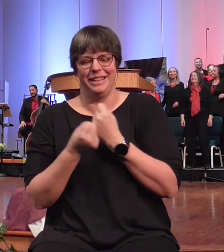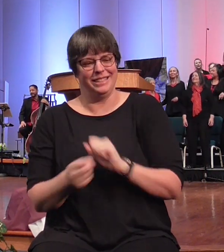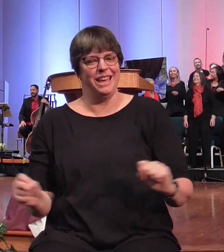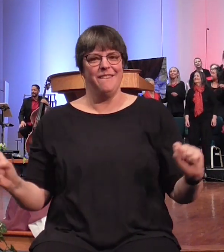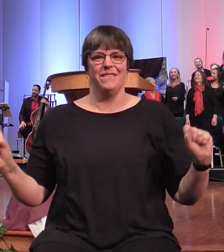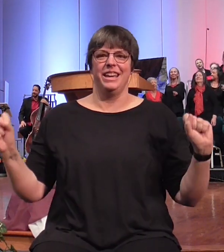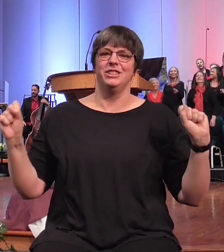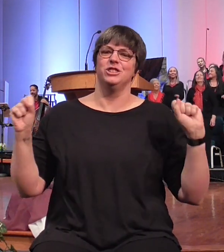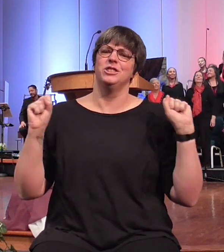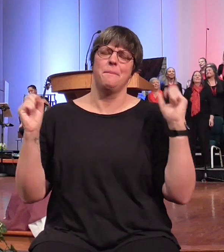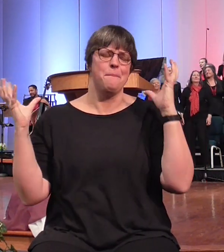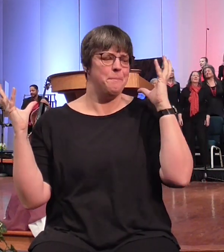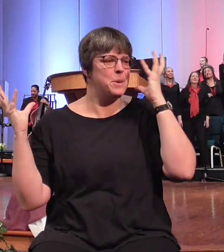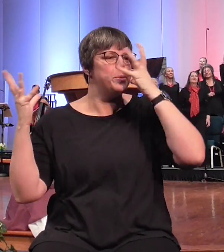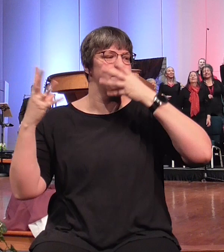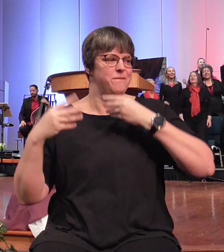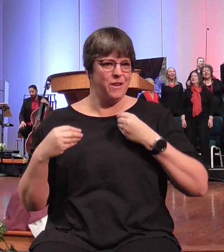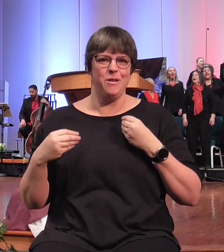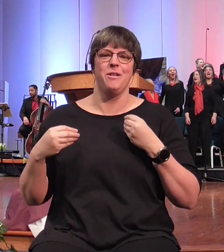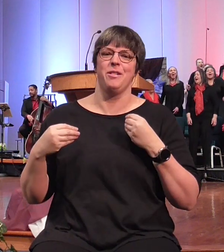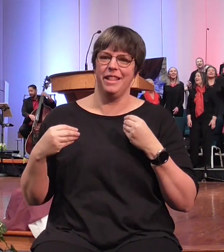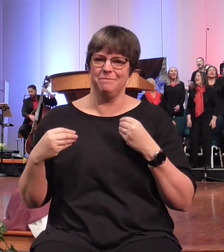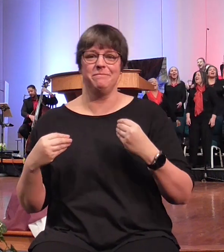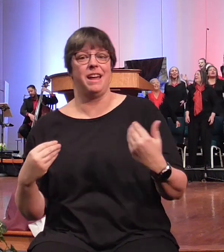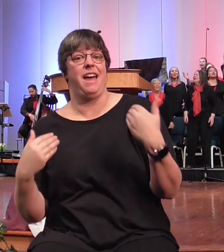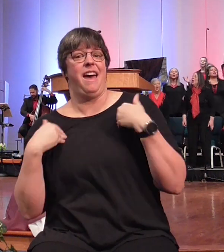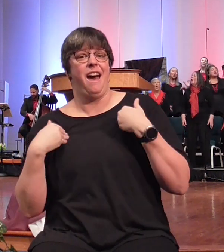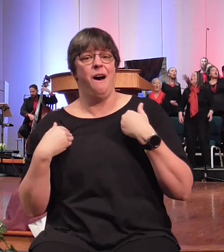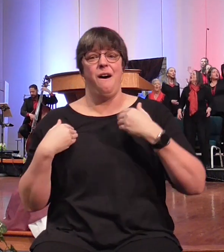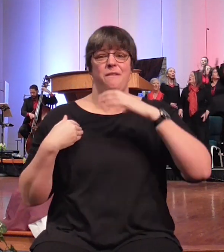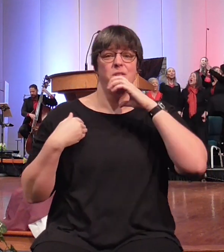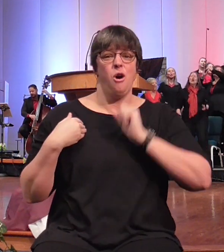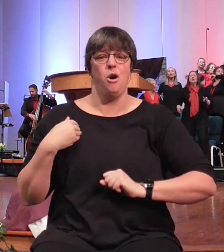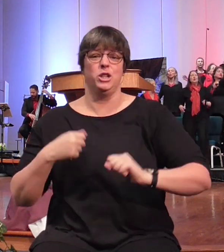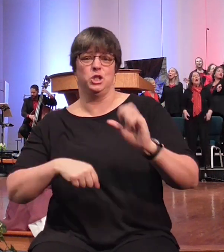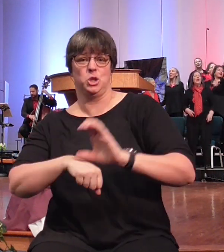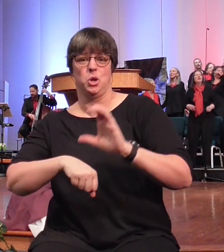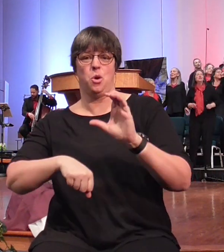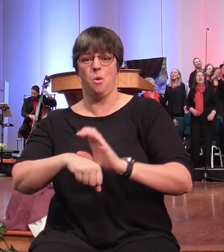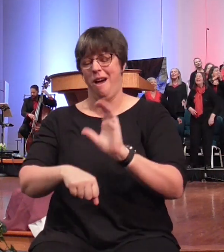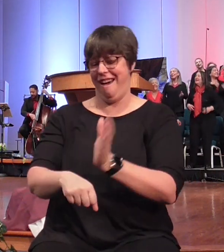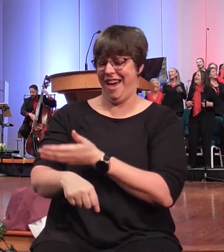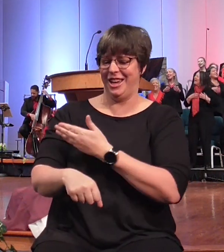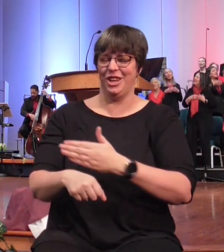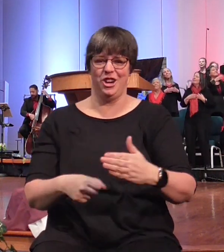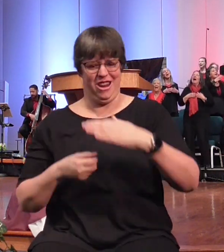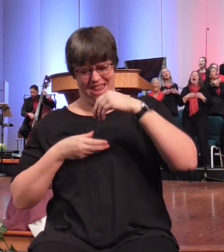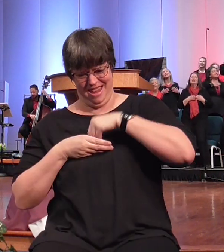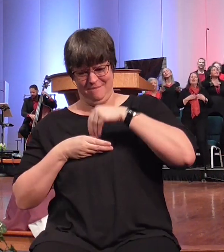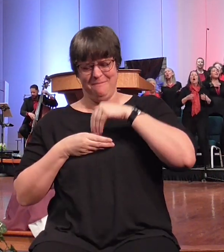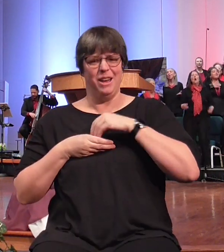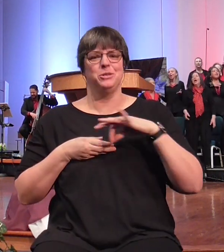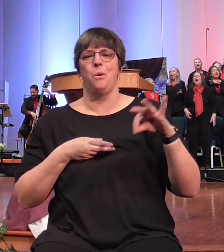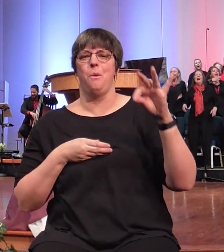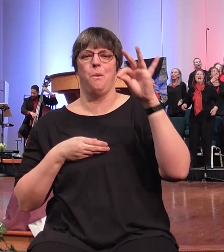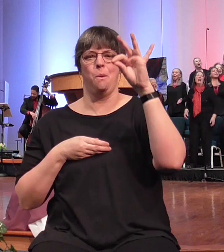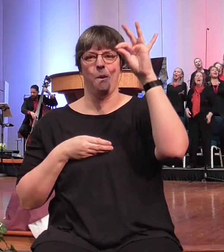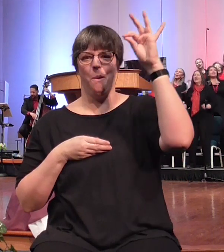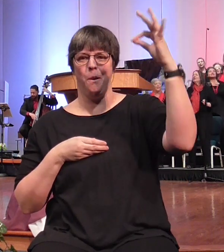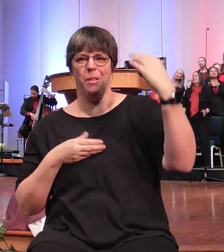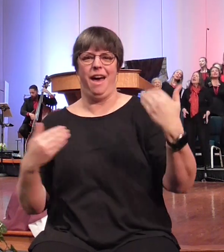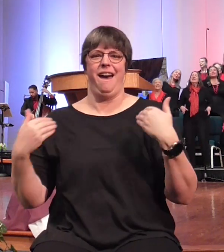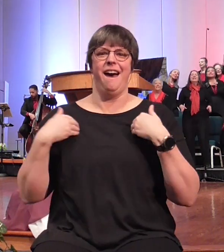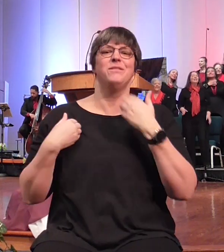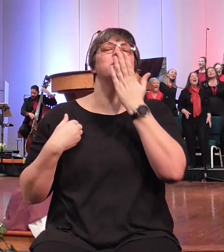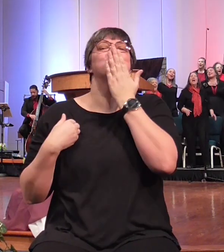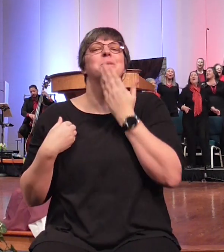sweet salvation, and it's beautiful. I got an old church choir singing in my soul.